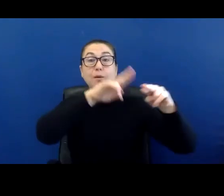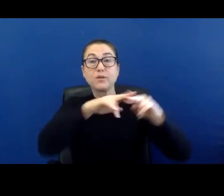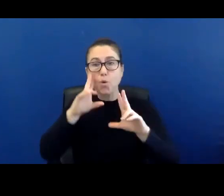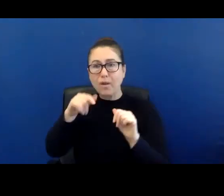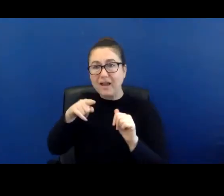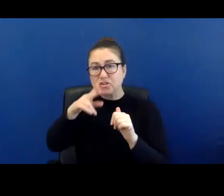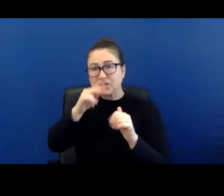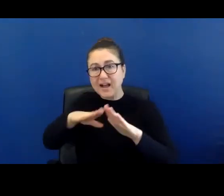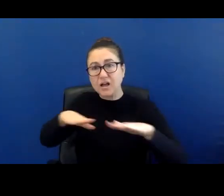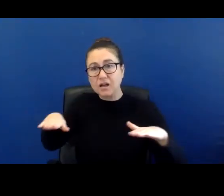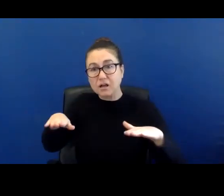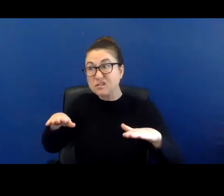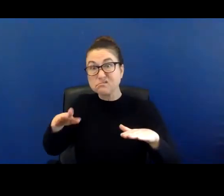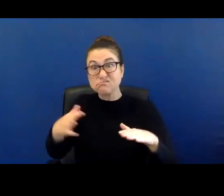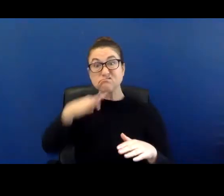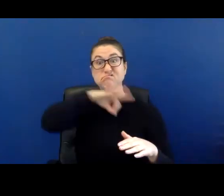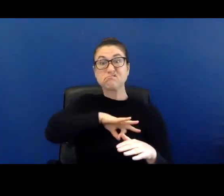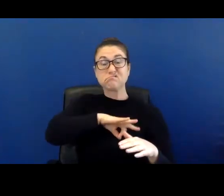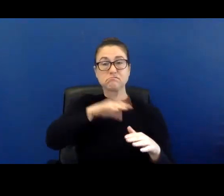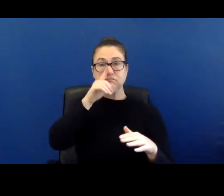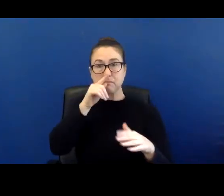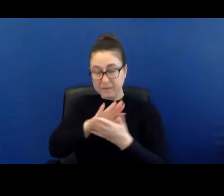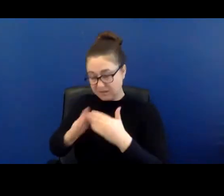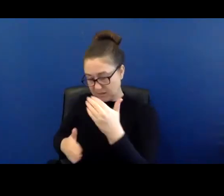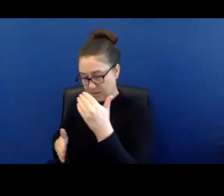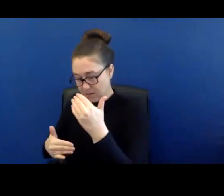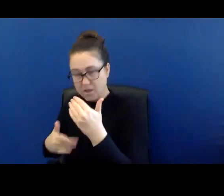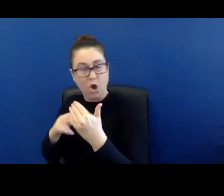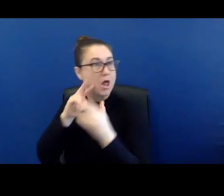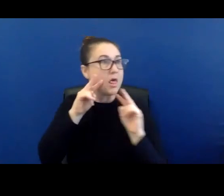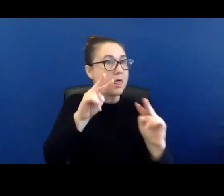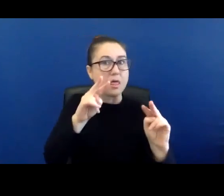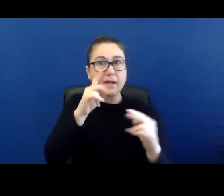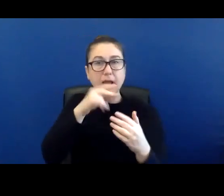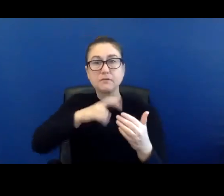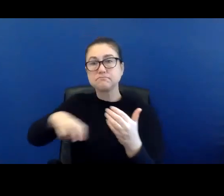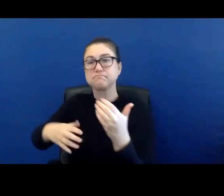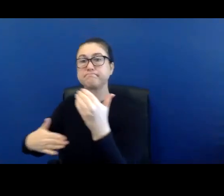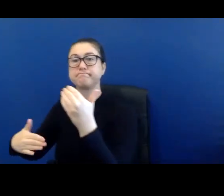children and can then listen to the TV, not have to be glued to the screen. They can walk away